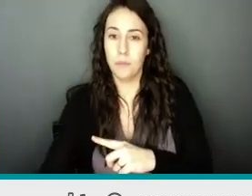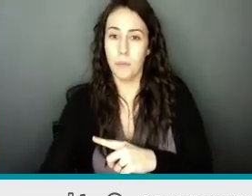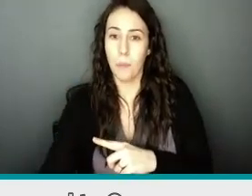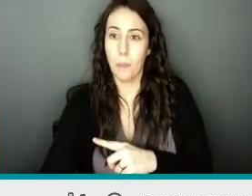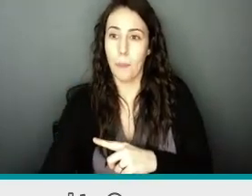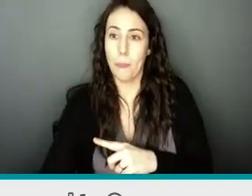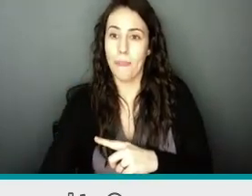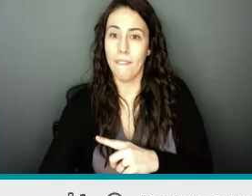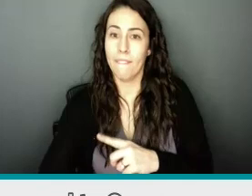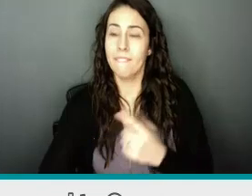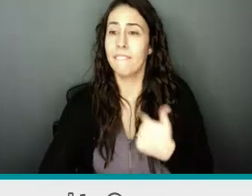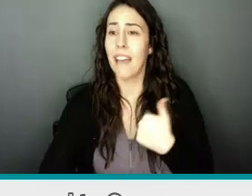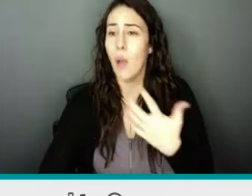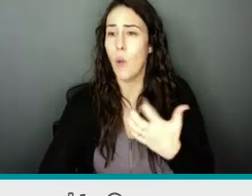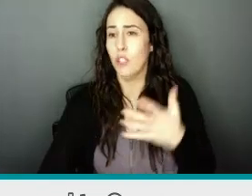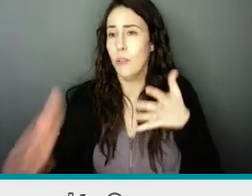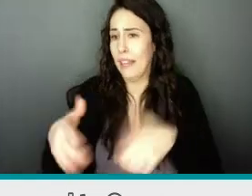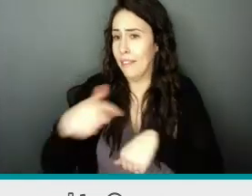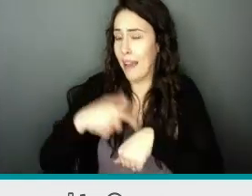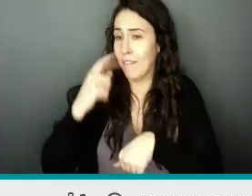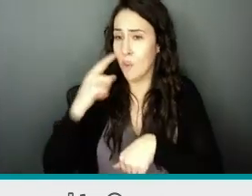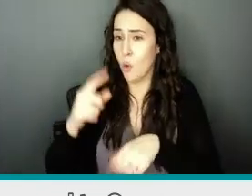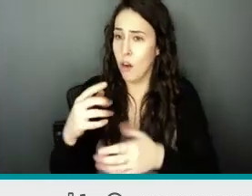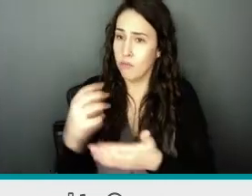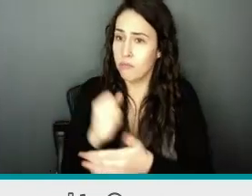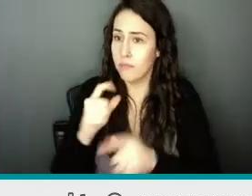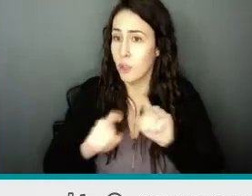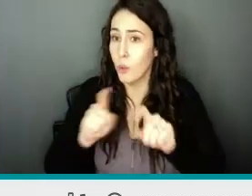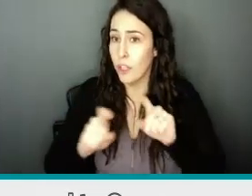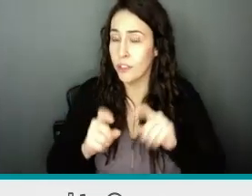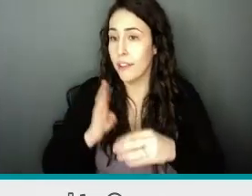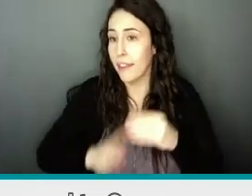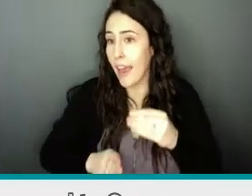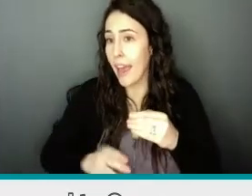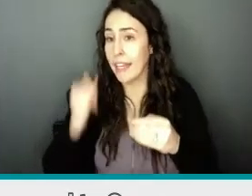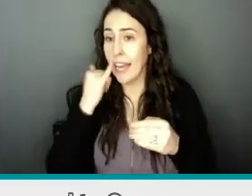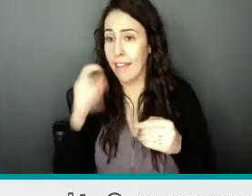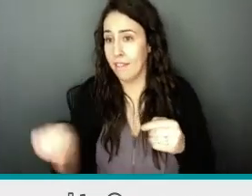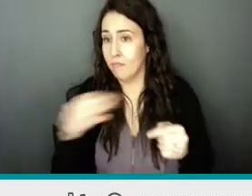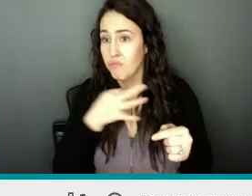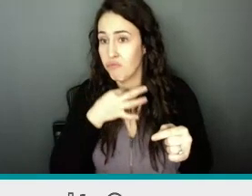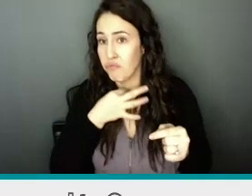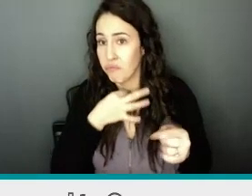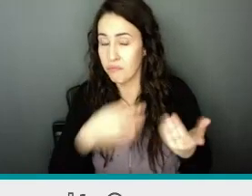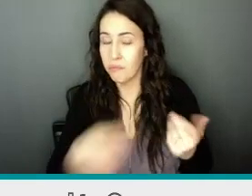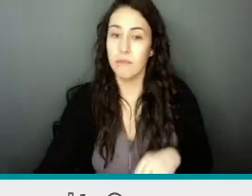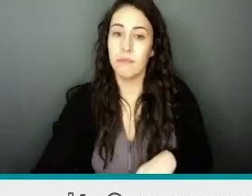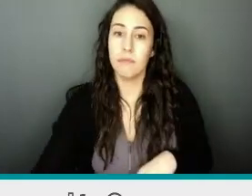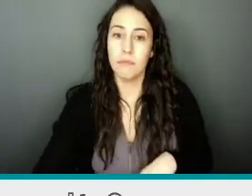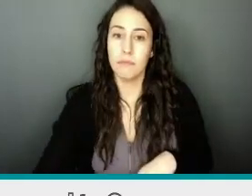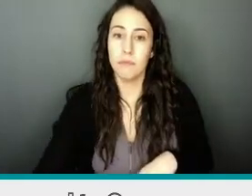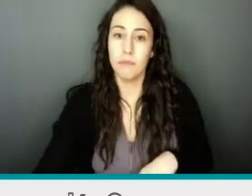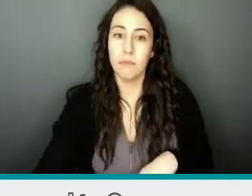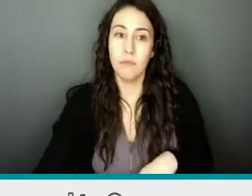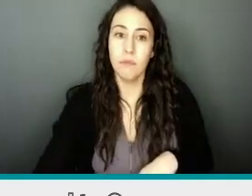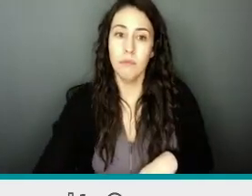or kind of diving deeper into anything that anyone that's here would want to jump into further. So as we